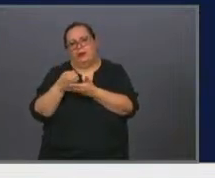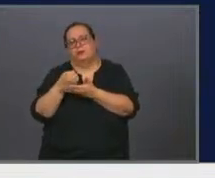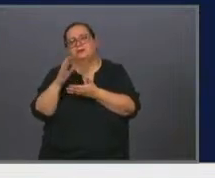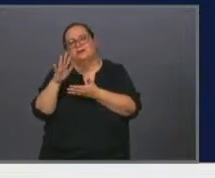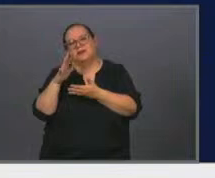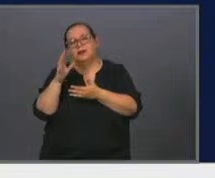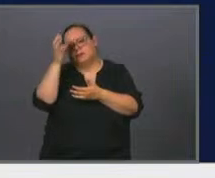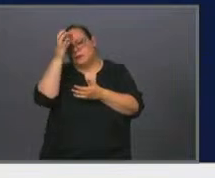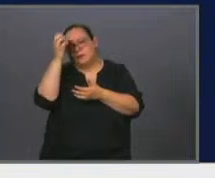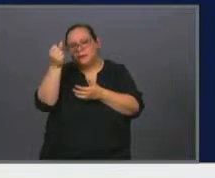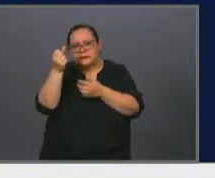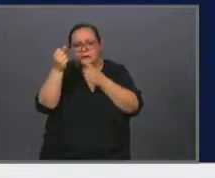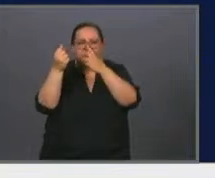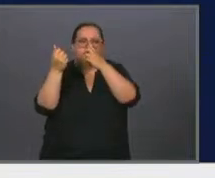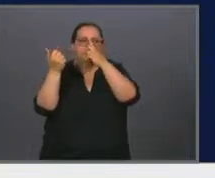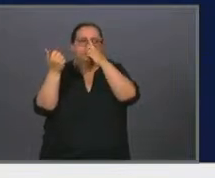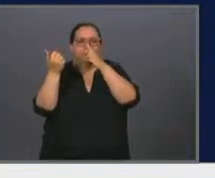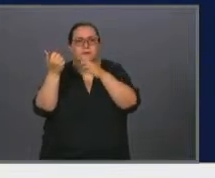common sense